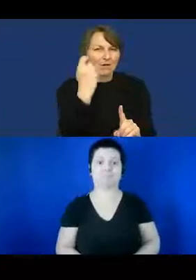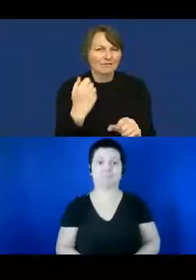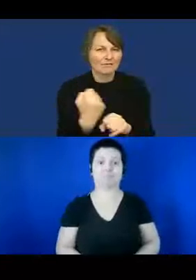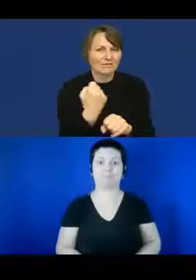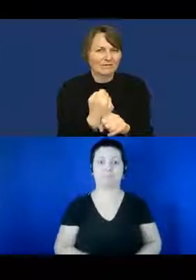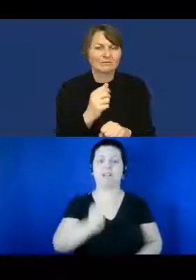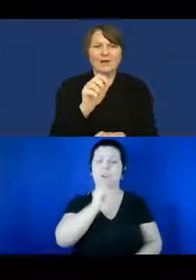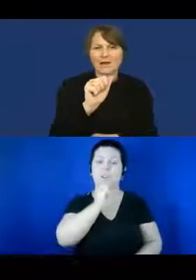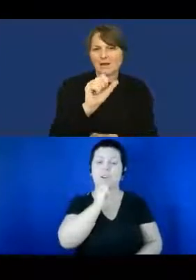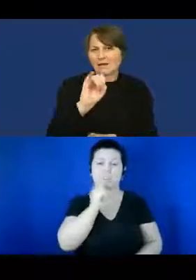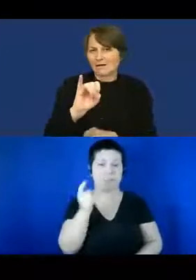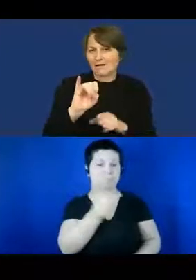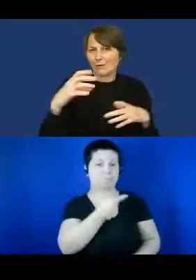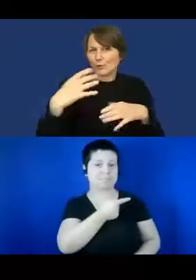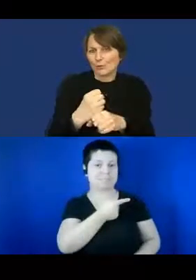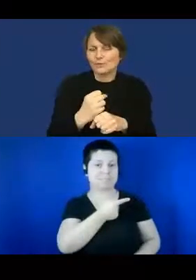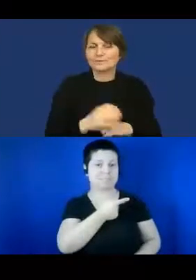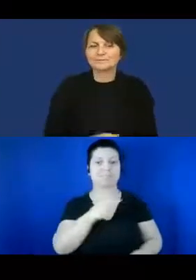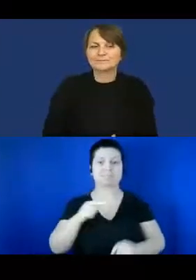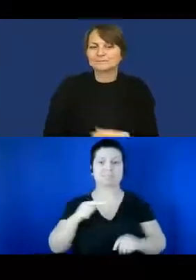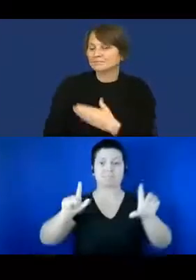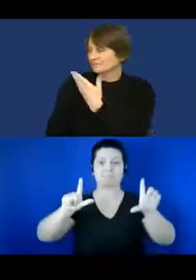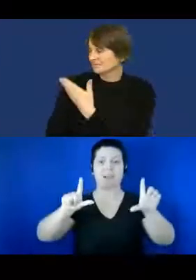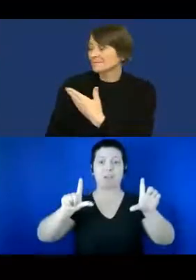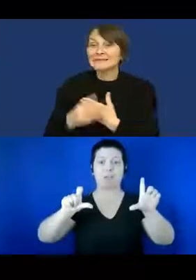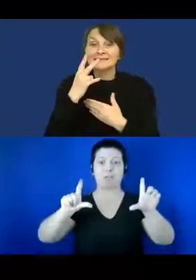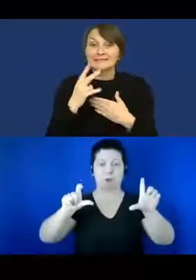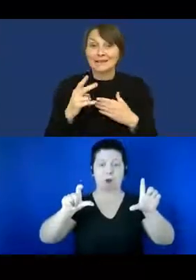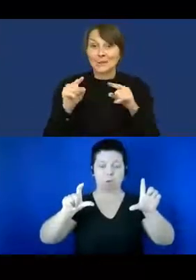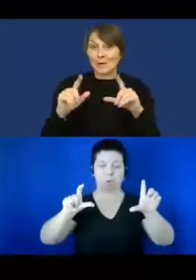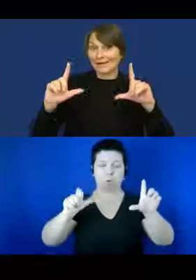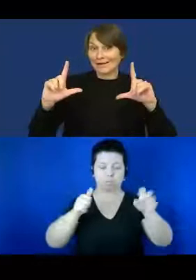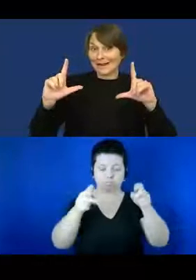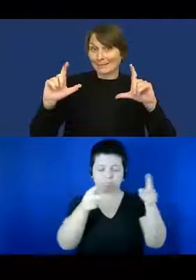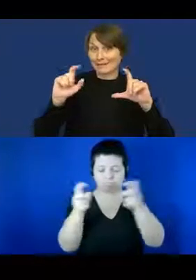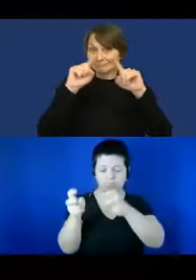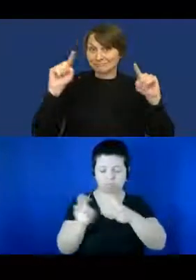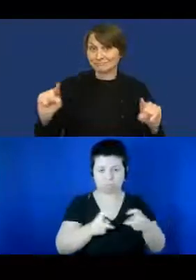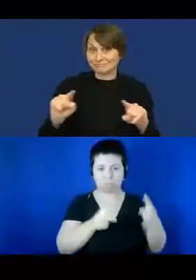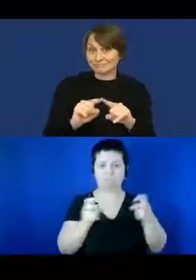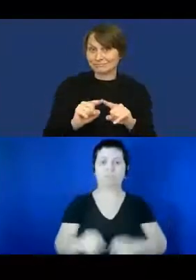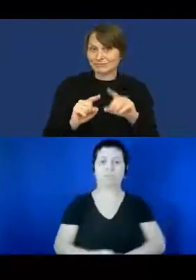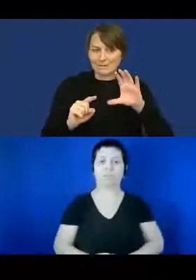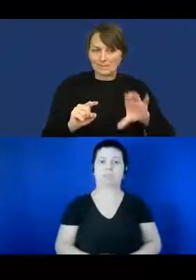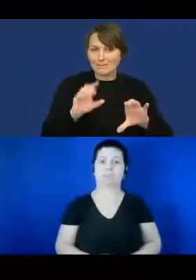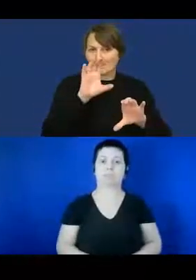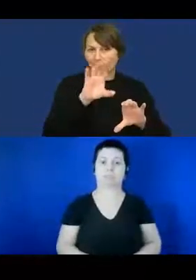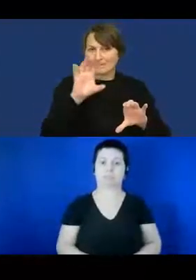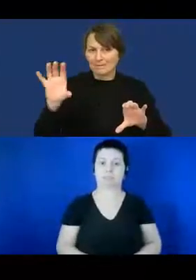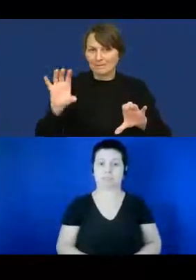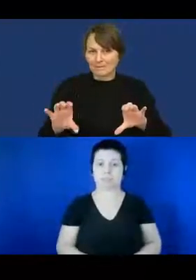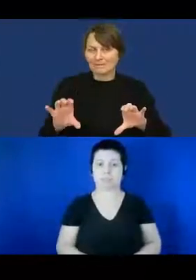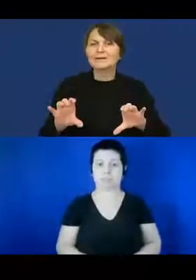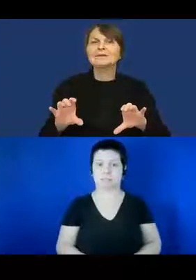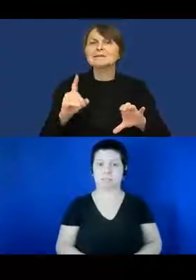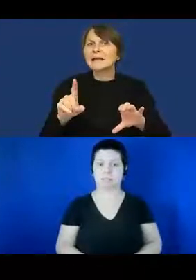right-hand side, you see an example. Here is an image that has been analyzed, and we can see that the recognized items have